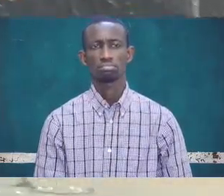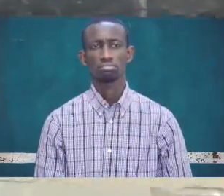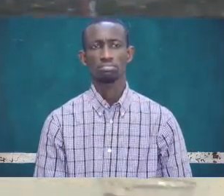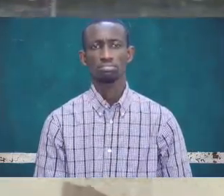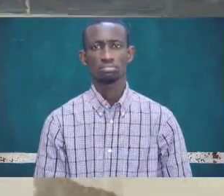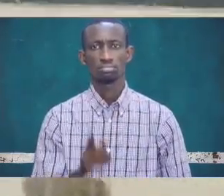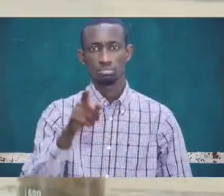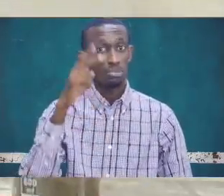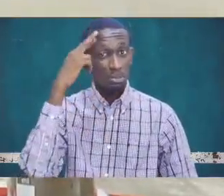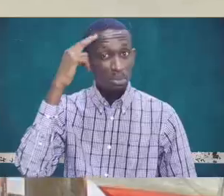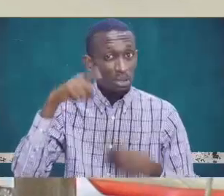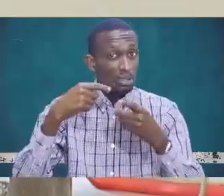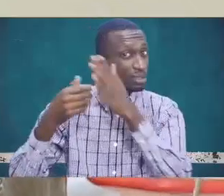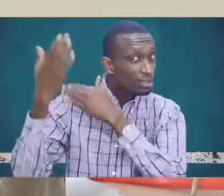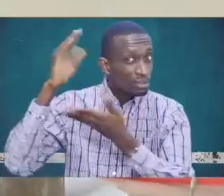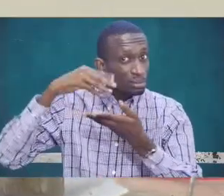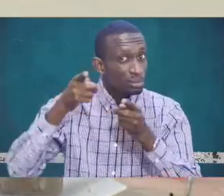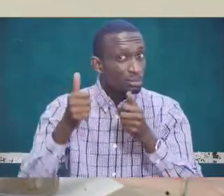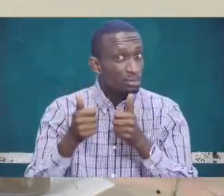Do you still remember what we talked about?